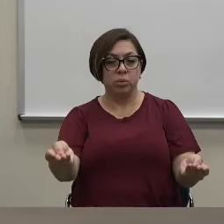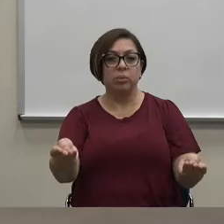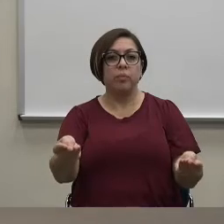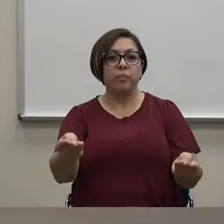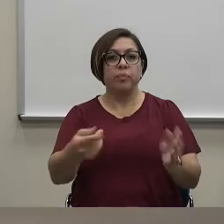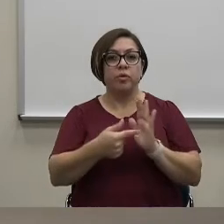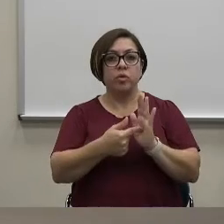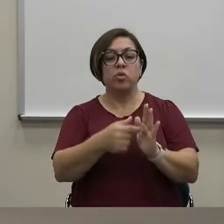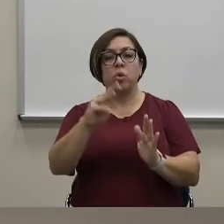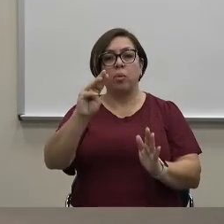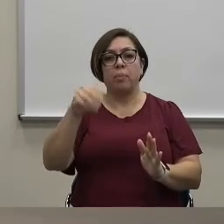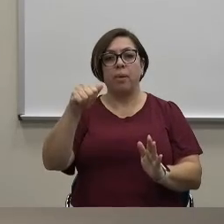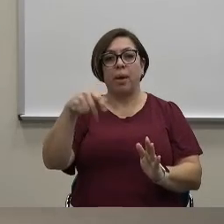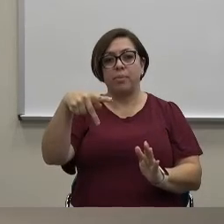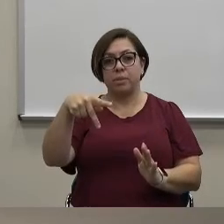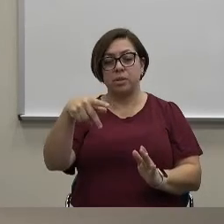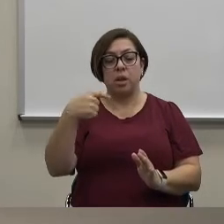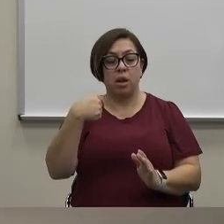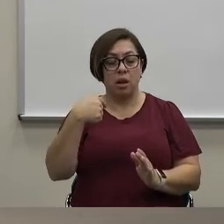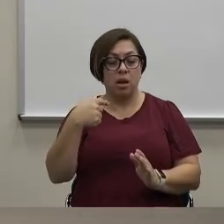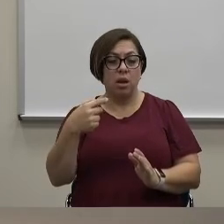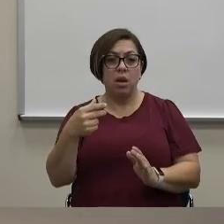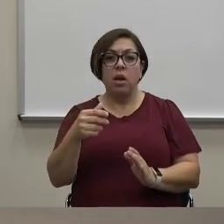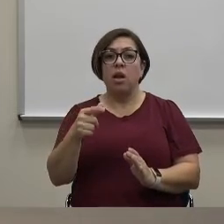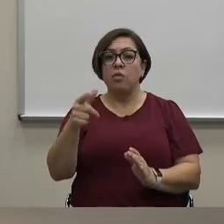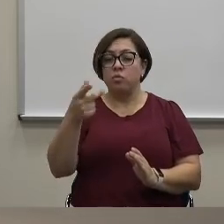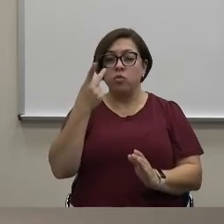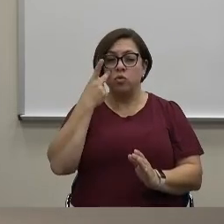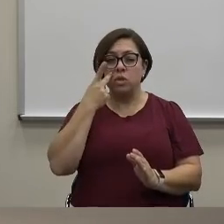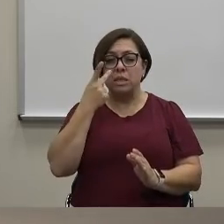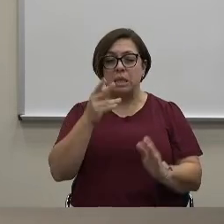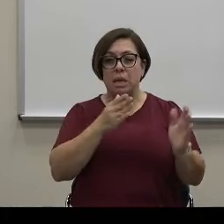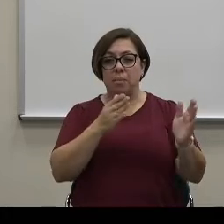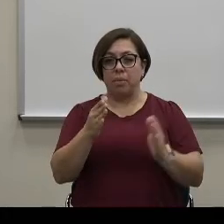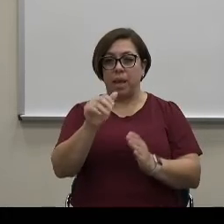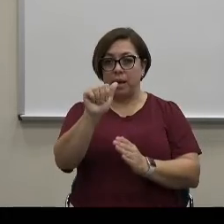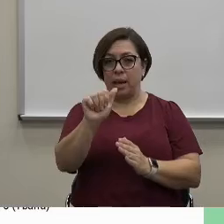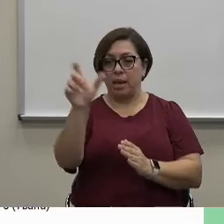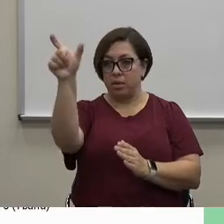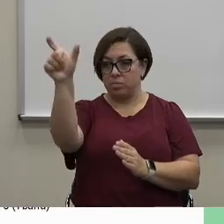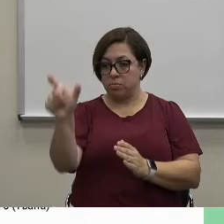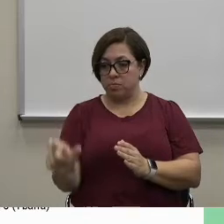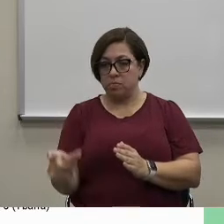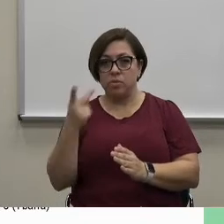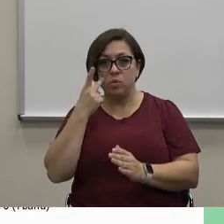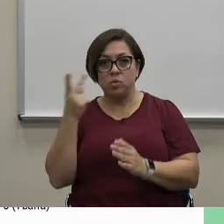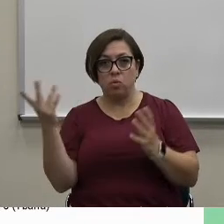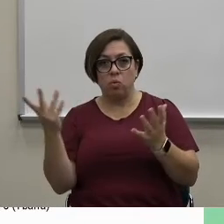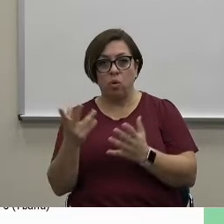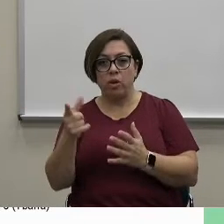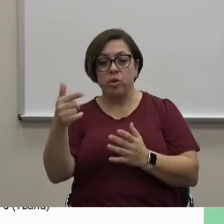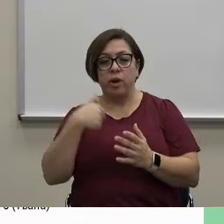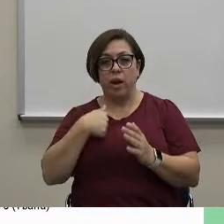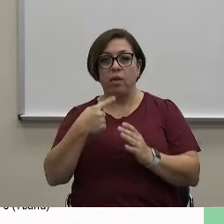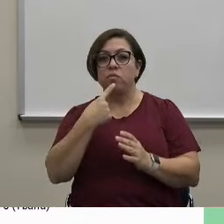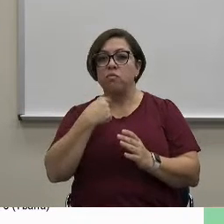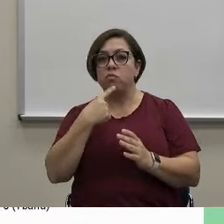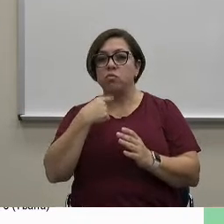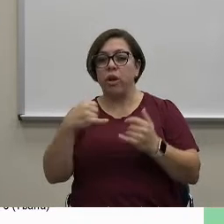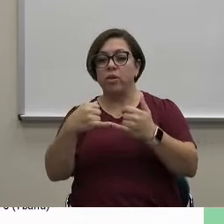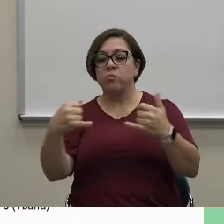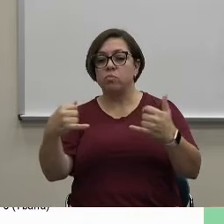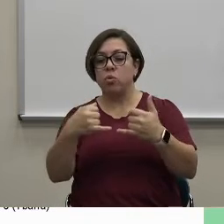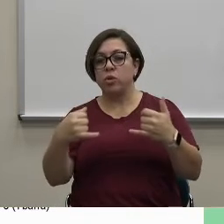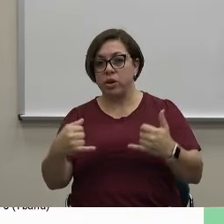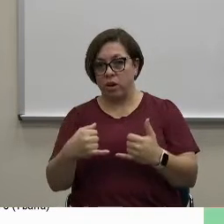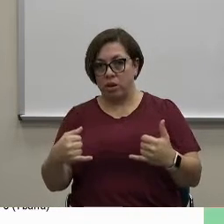maps. And if we're looking at Plan A here, what we see is there are some red border lines, and those